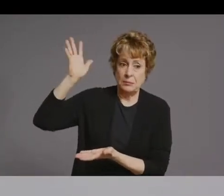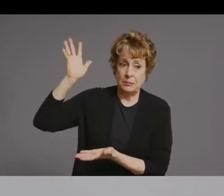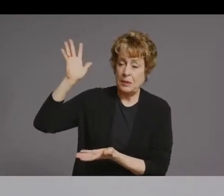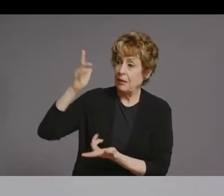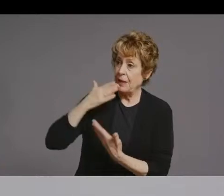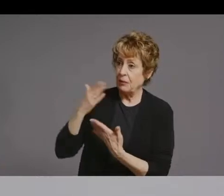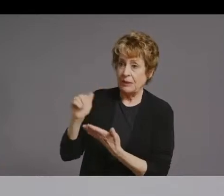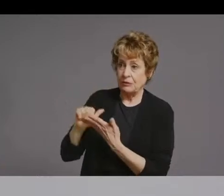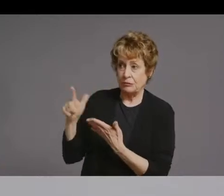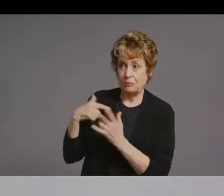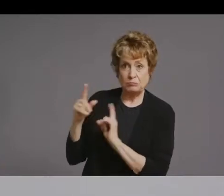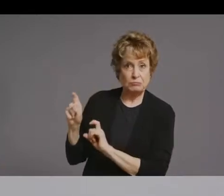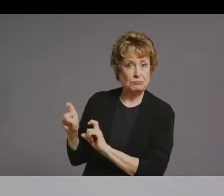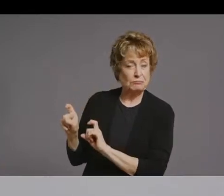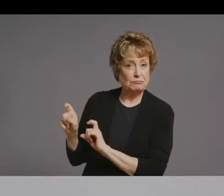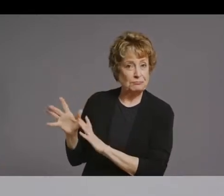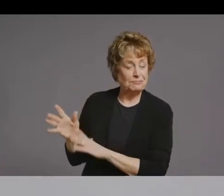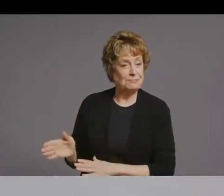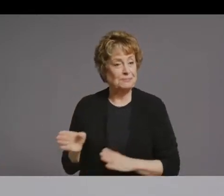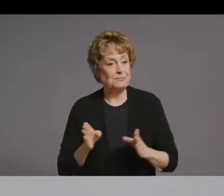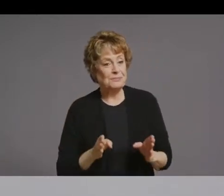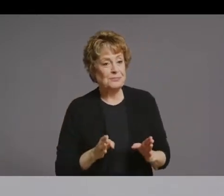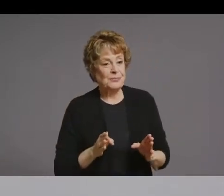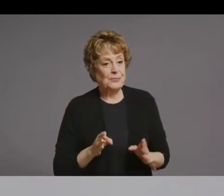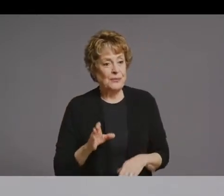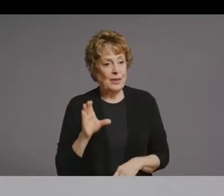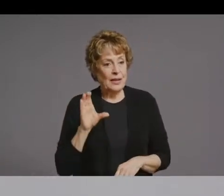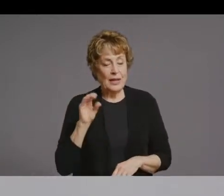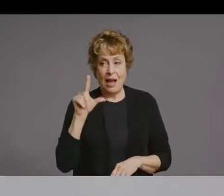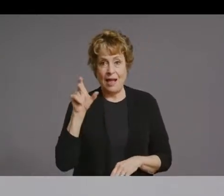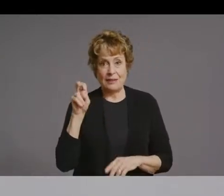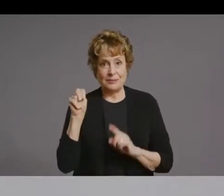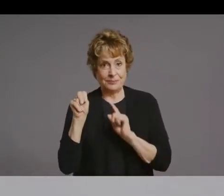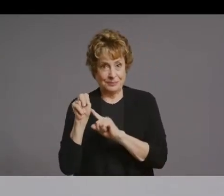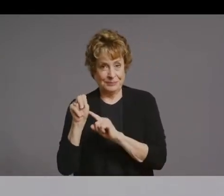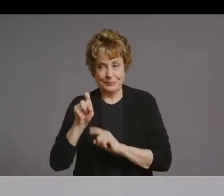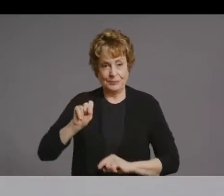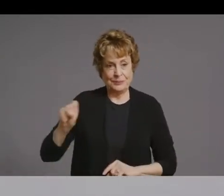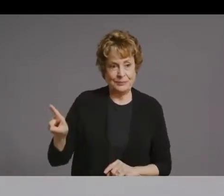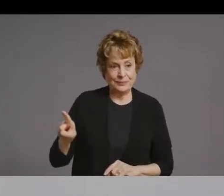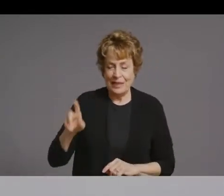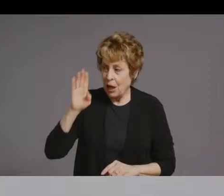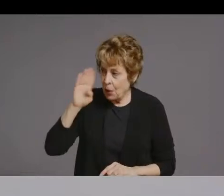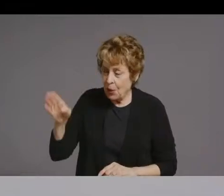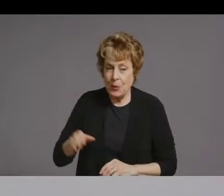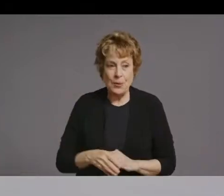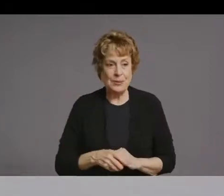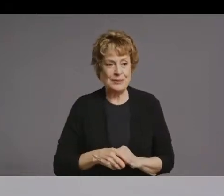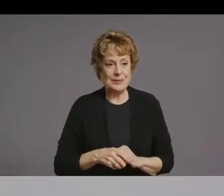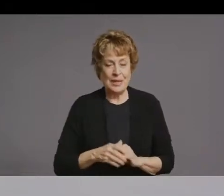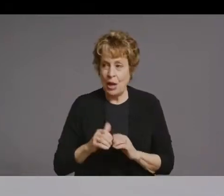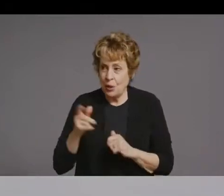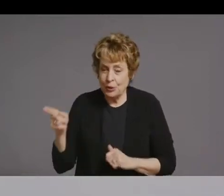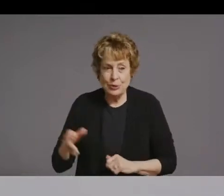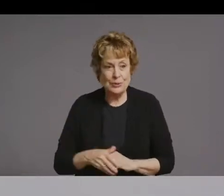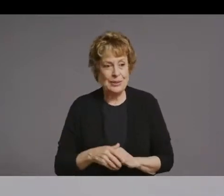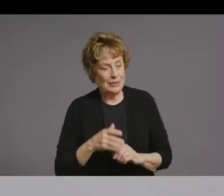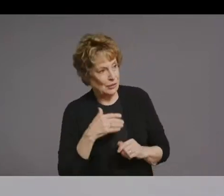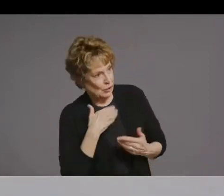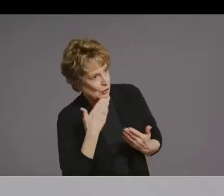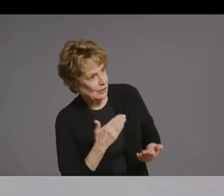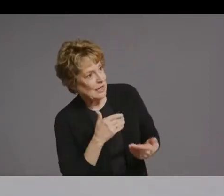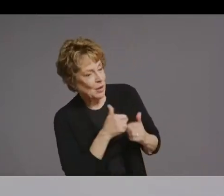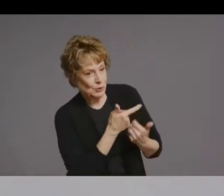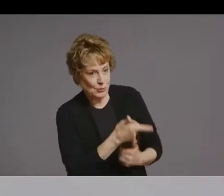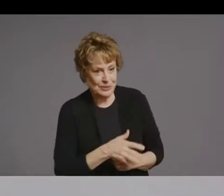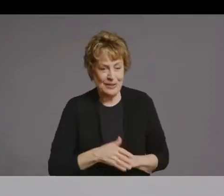Okay, next up is Colleen. Hi, Colleen. Hey, Dr. Christ, how are you? I'm good. How are you today? Doing well,